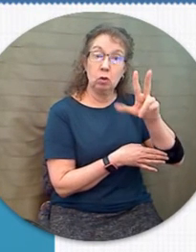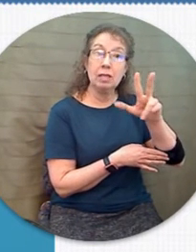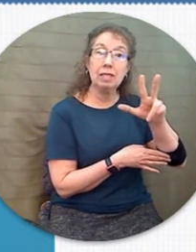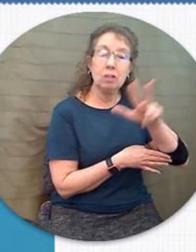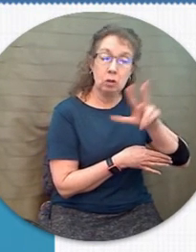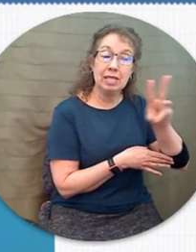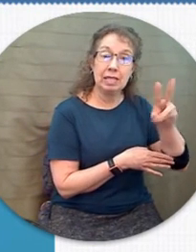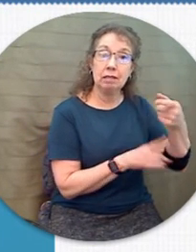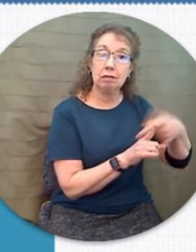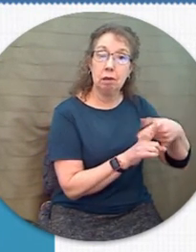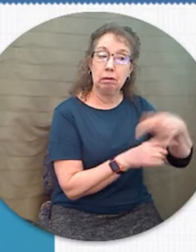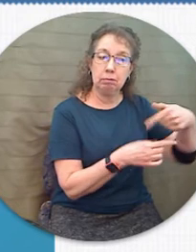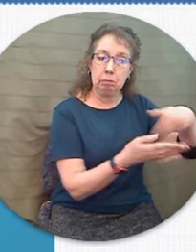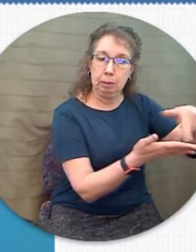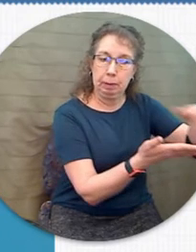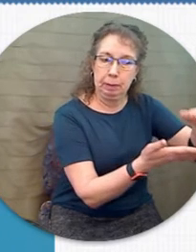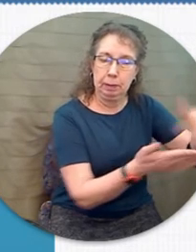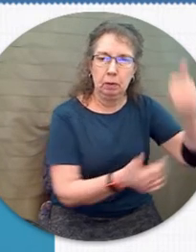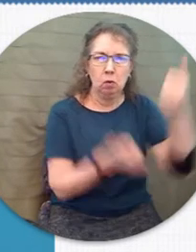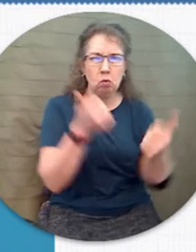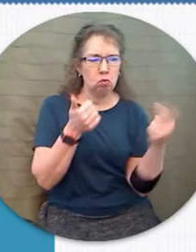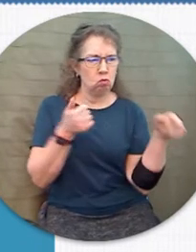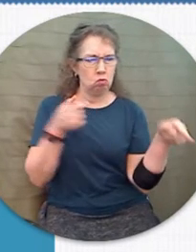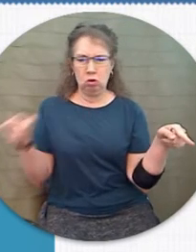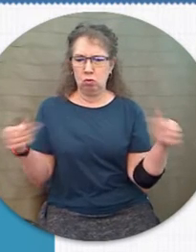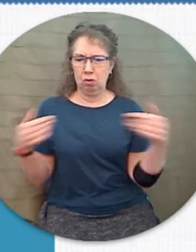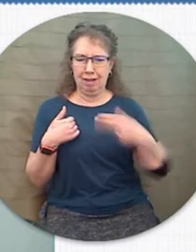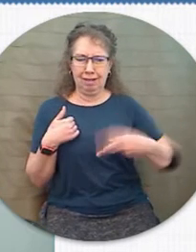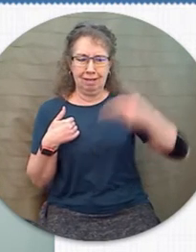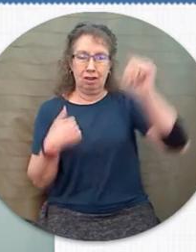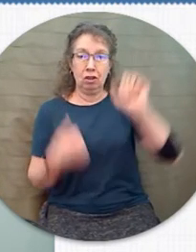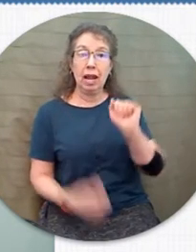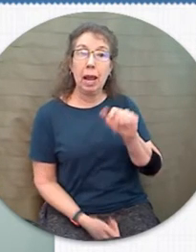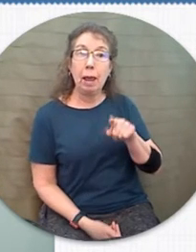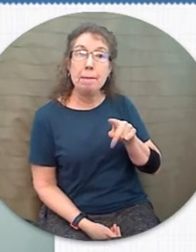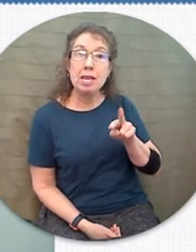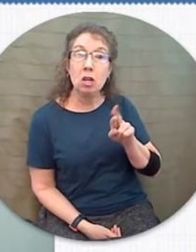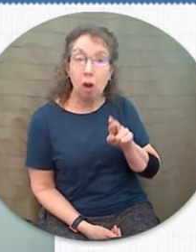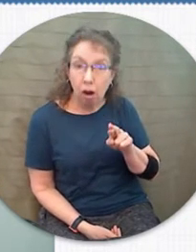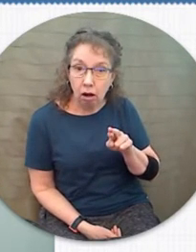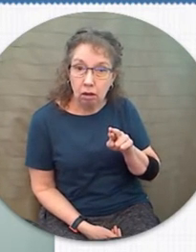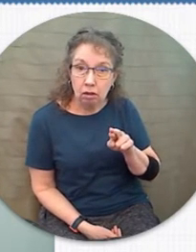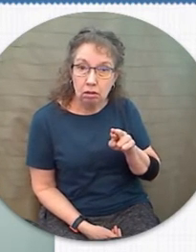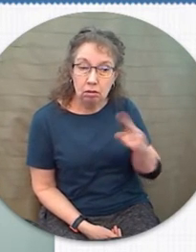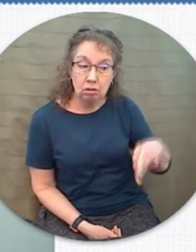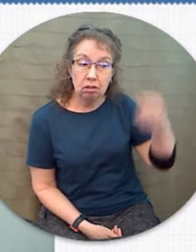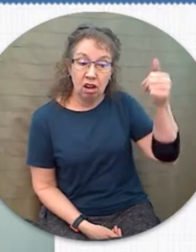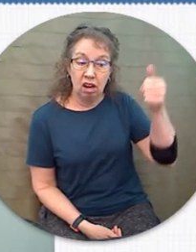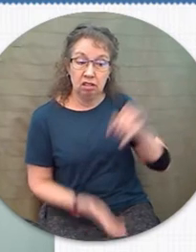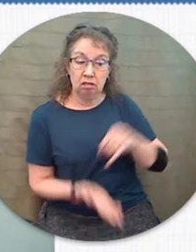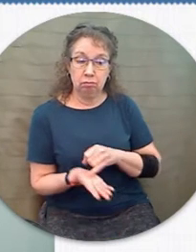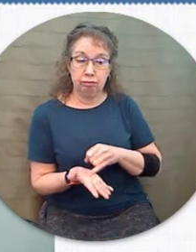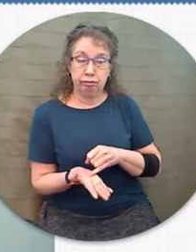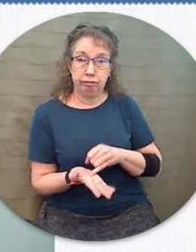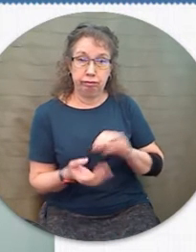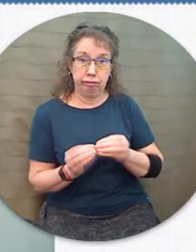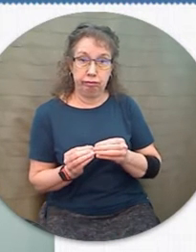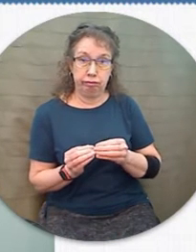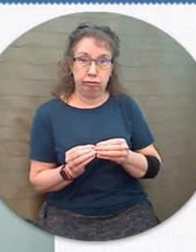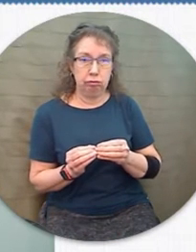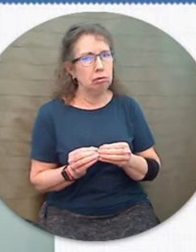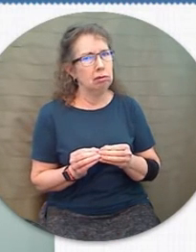My question to you is, which one has a higher APR? Because higher interest rates make us very